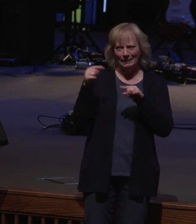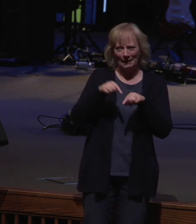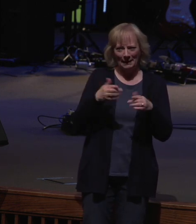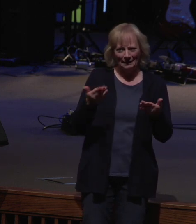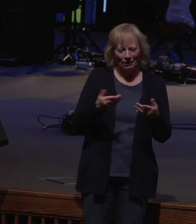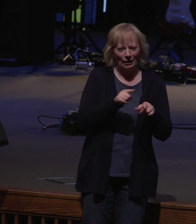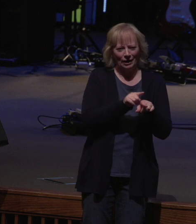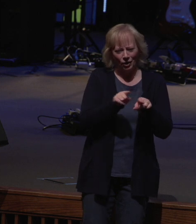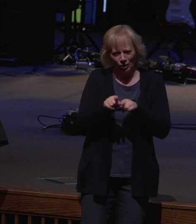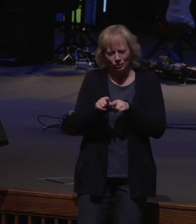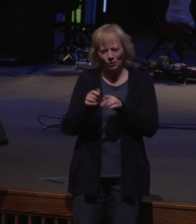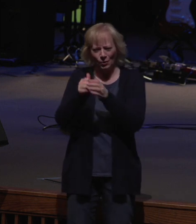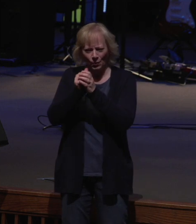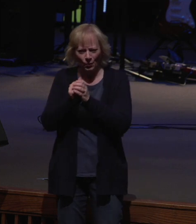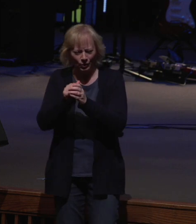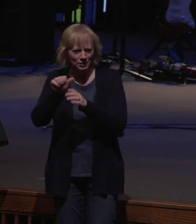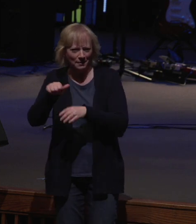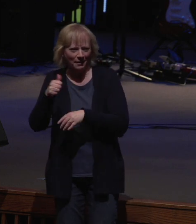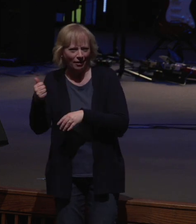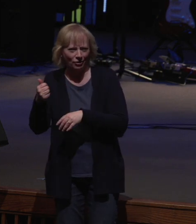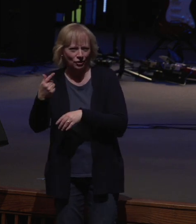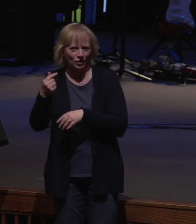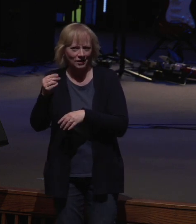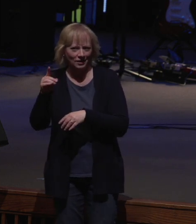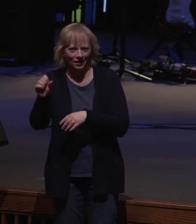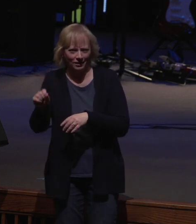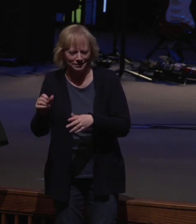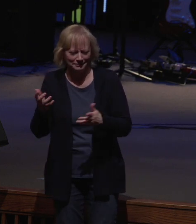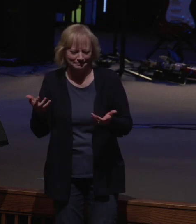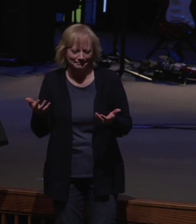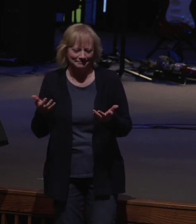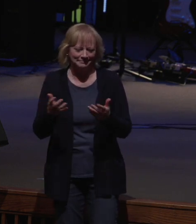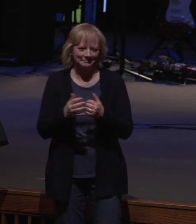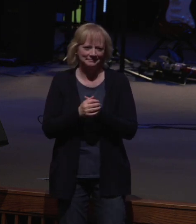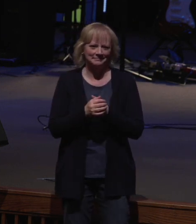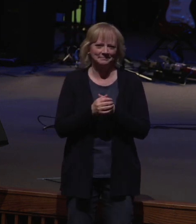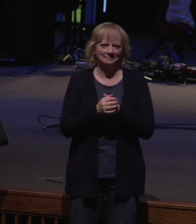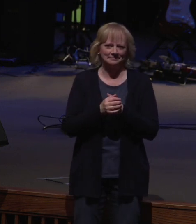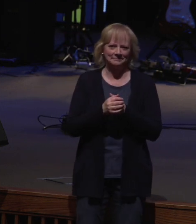double dipping with some other false god.